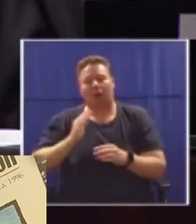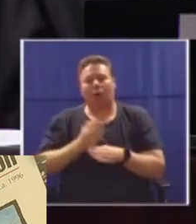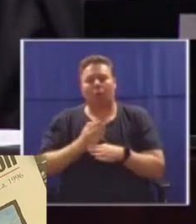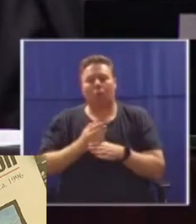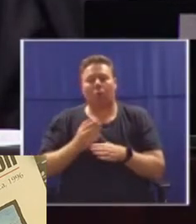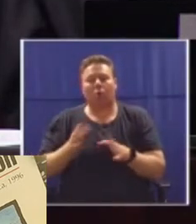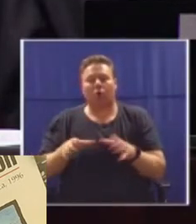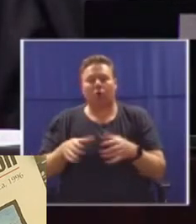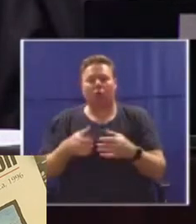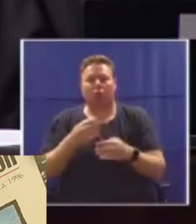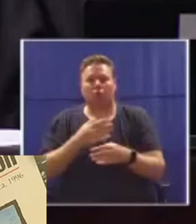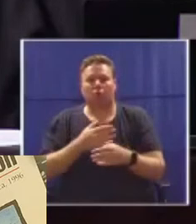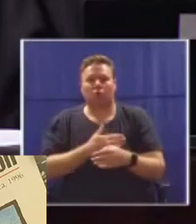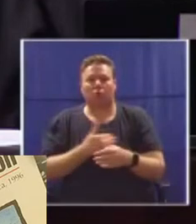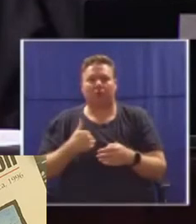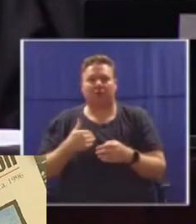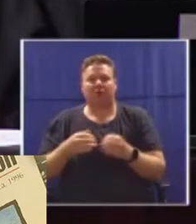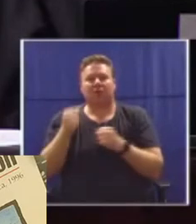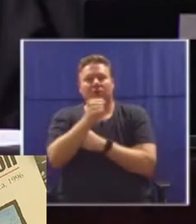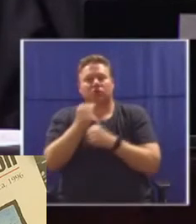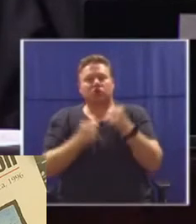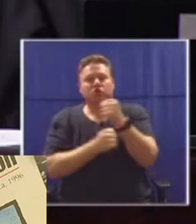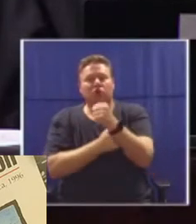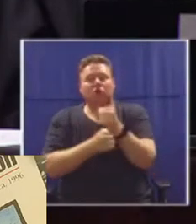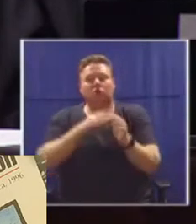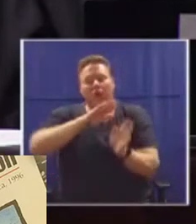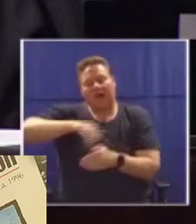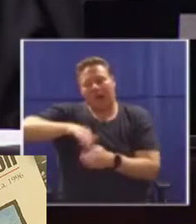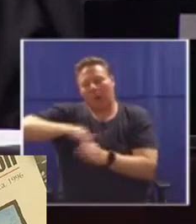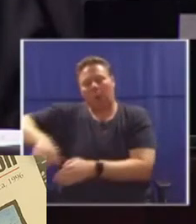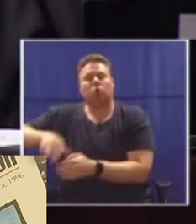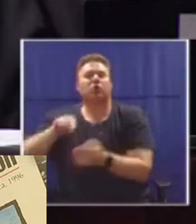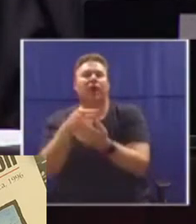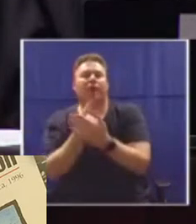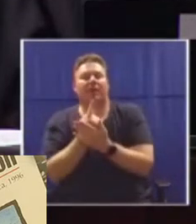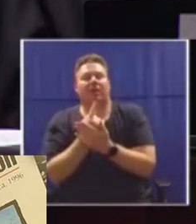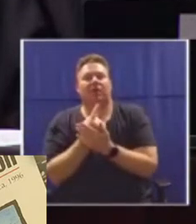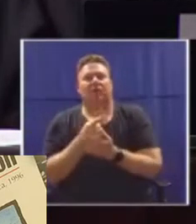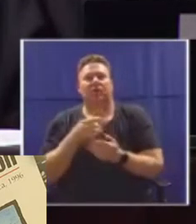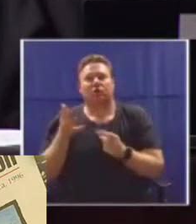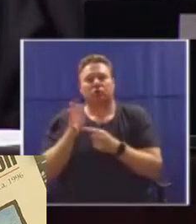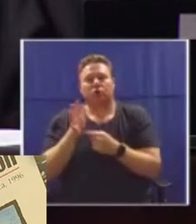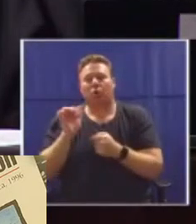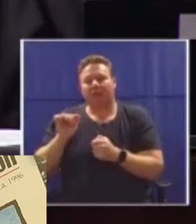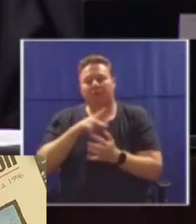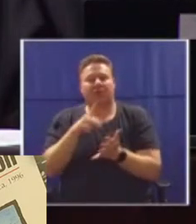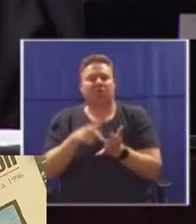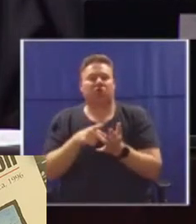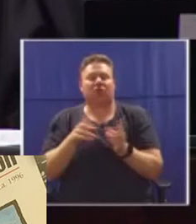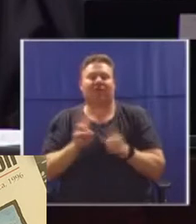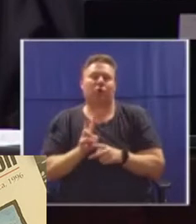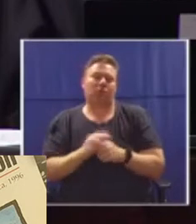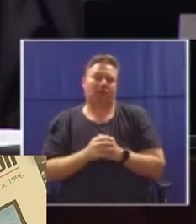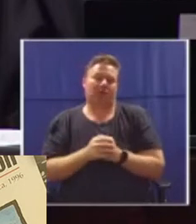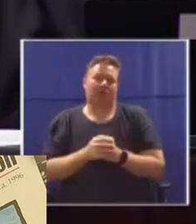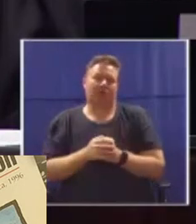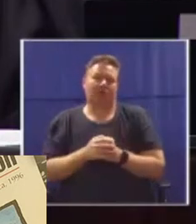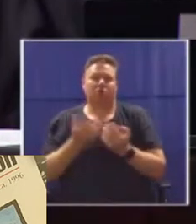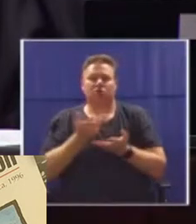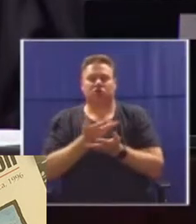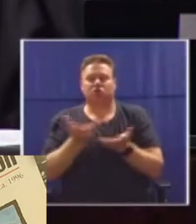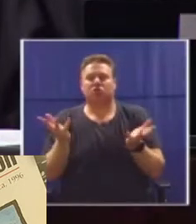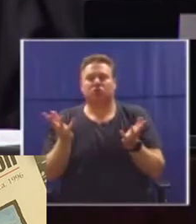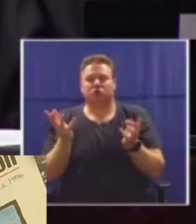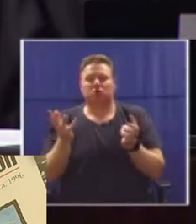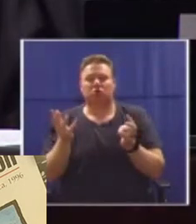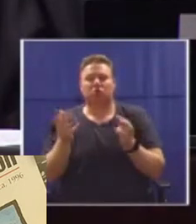carry decades of structural exclusion that reinforces their position as vulnerable. In general, the status of women over the